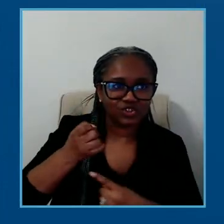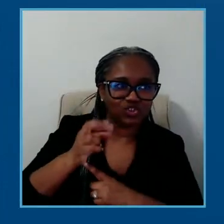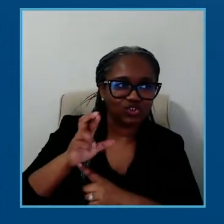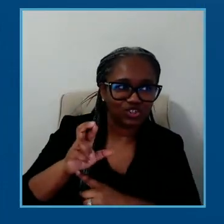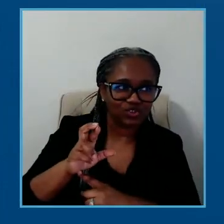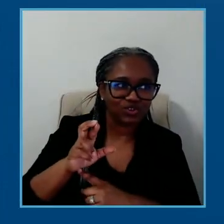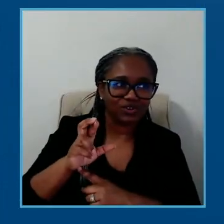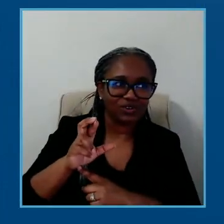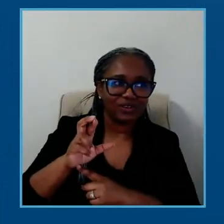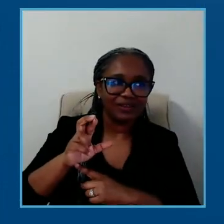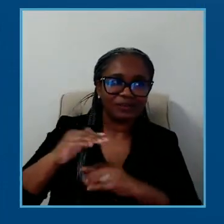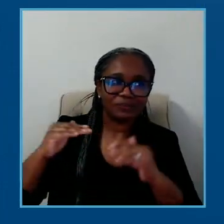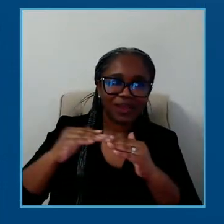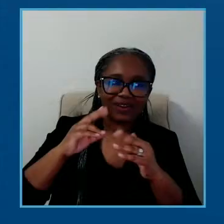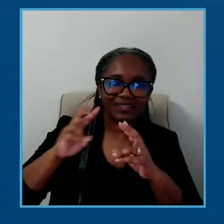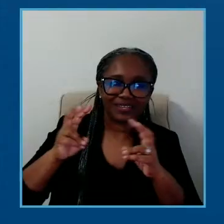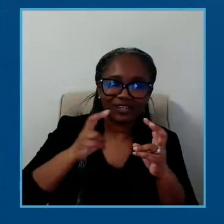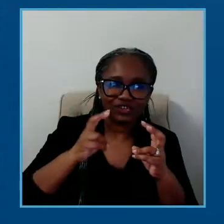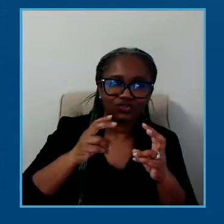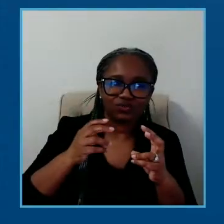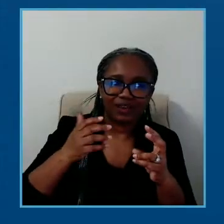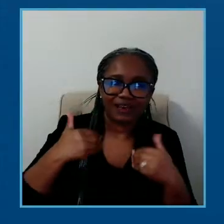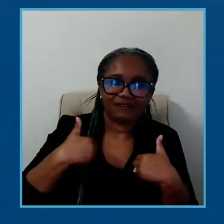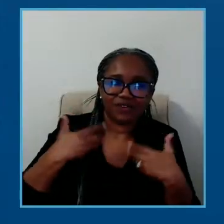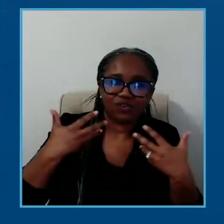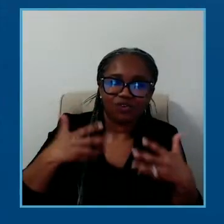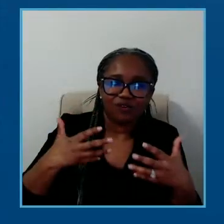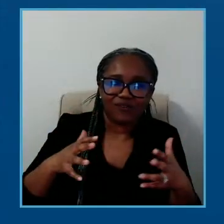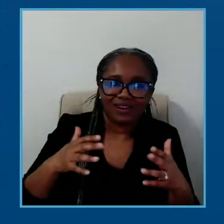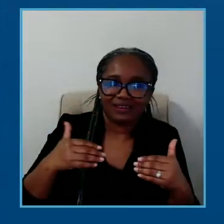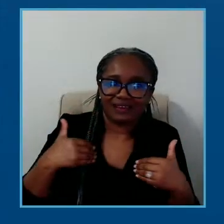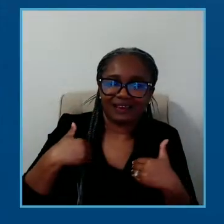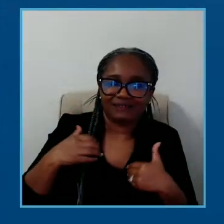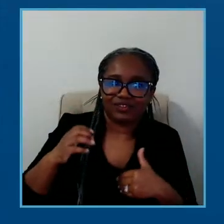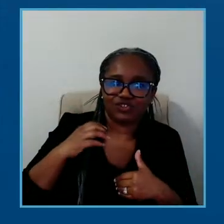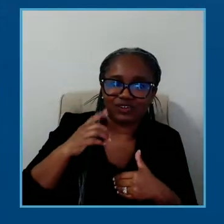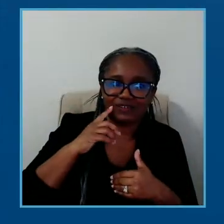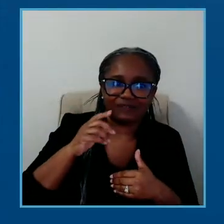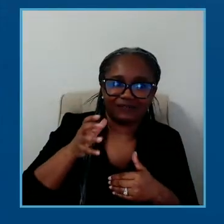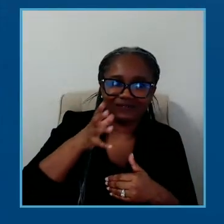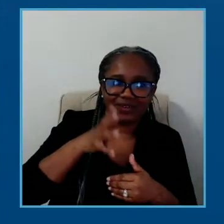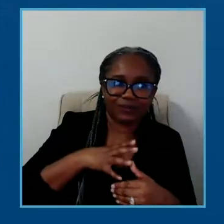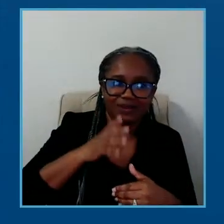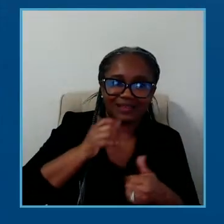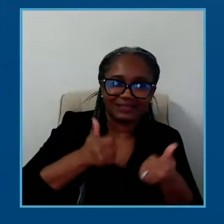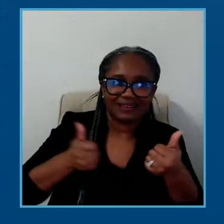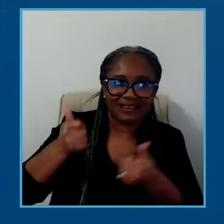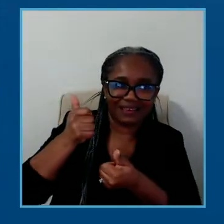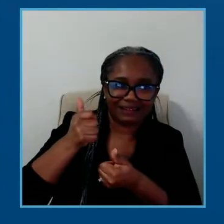don't think that's really applicable, it appears. Thank you. Mr. Mallory?